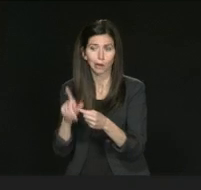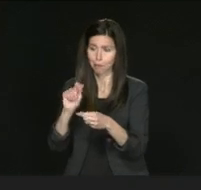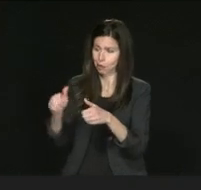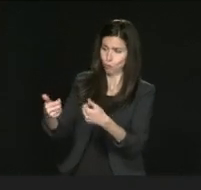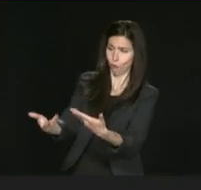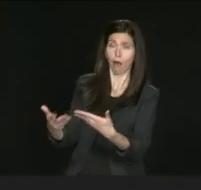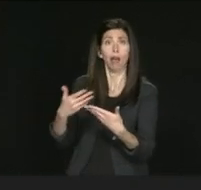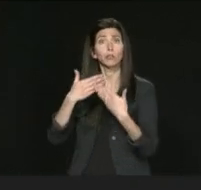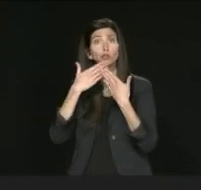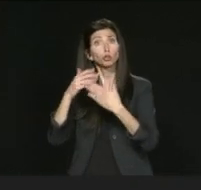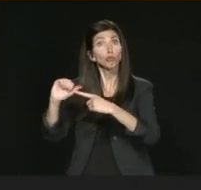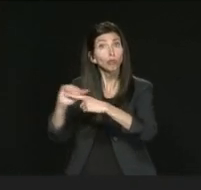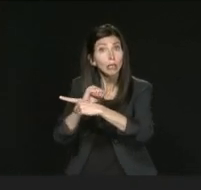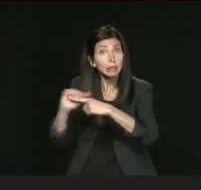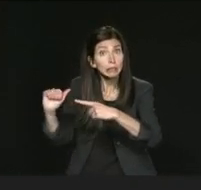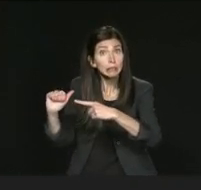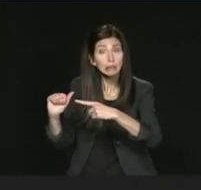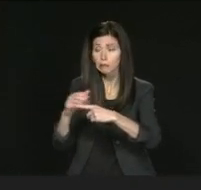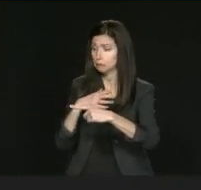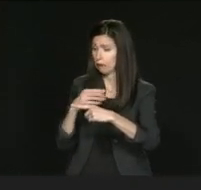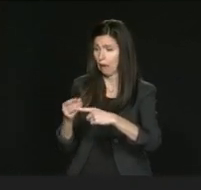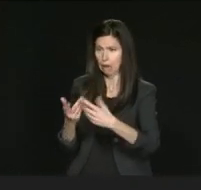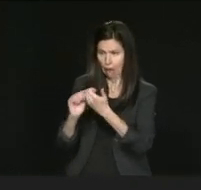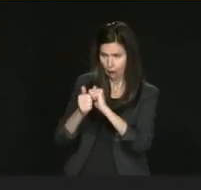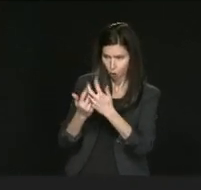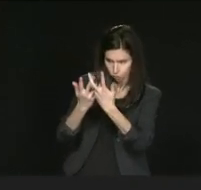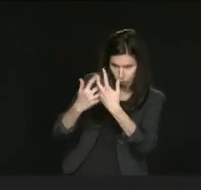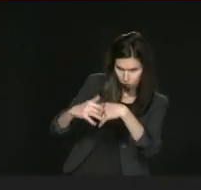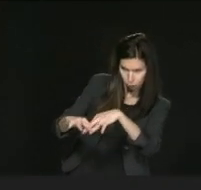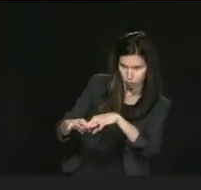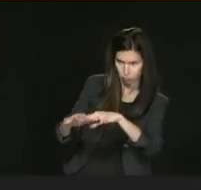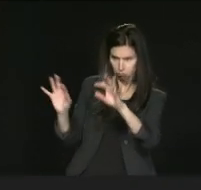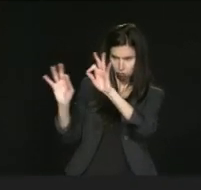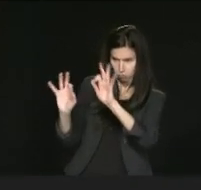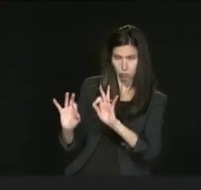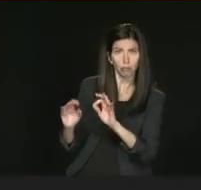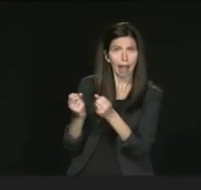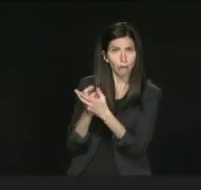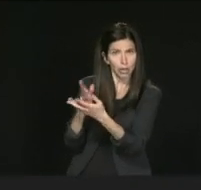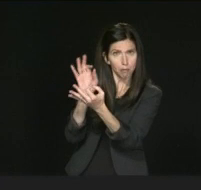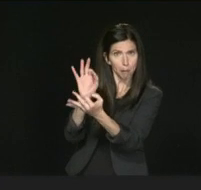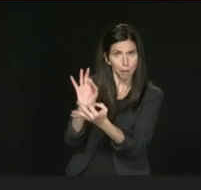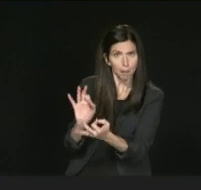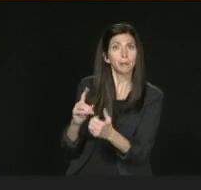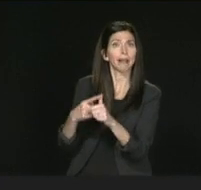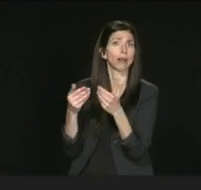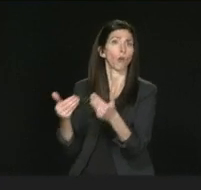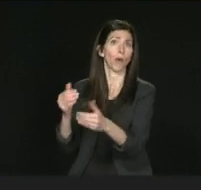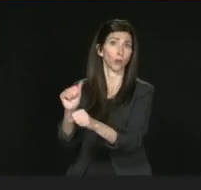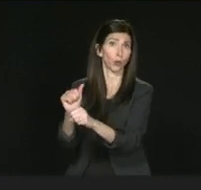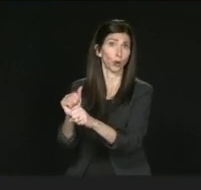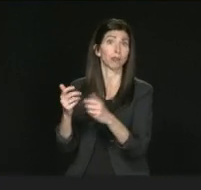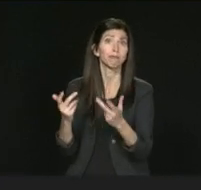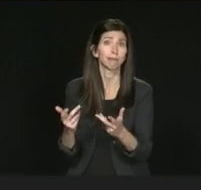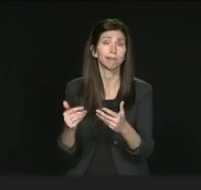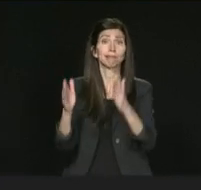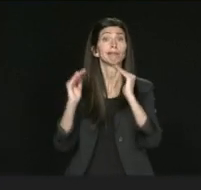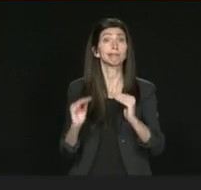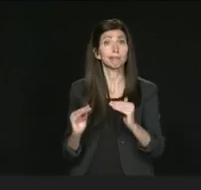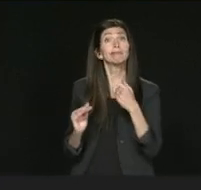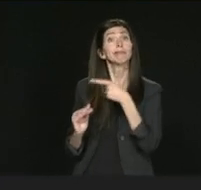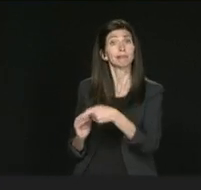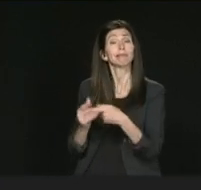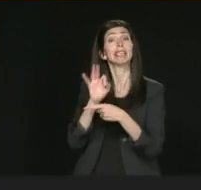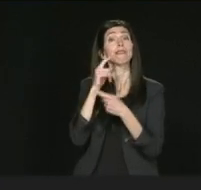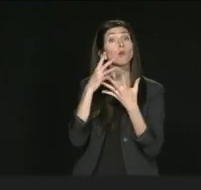coordination. In response to your question on seniors, we were very clear. The Prime Minister reminded us several times